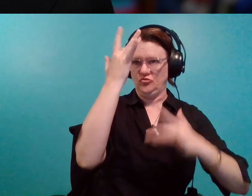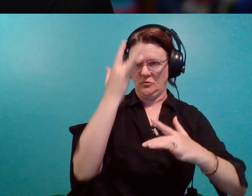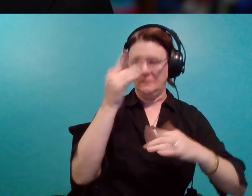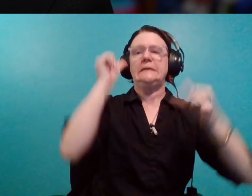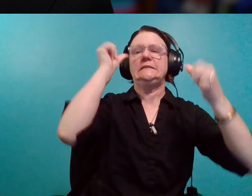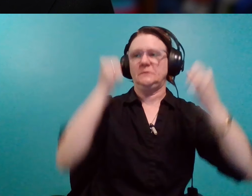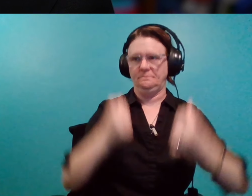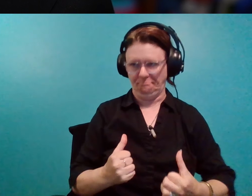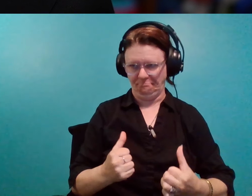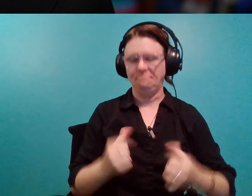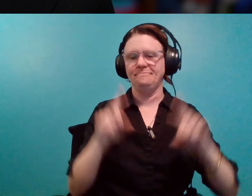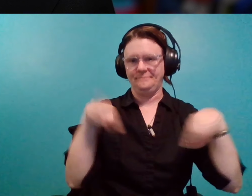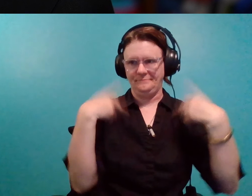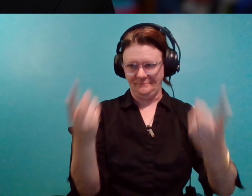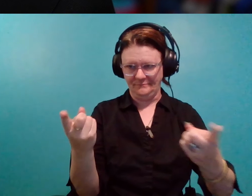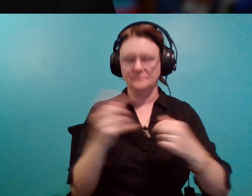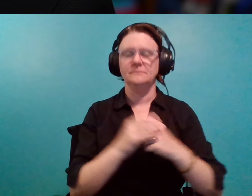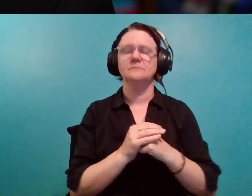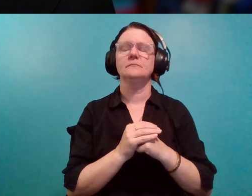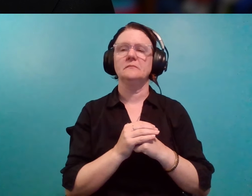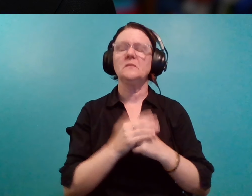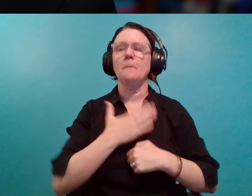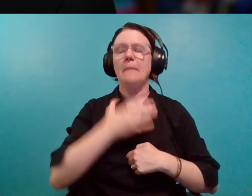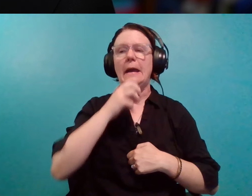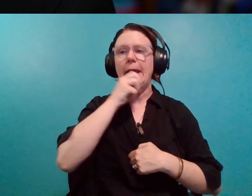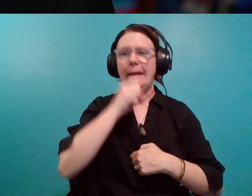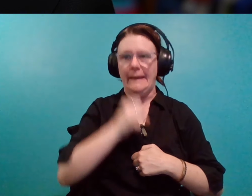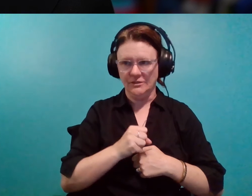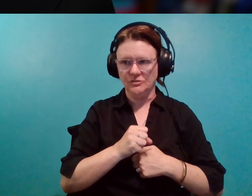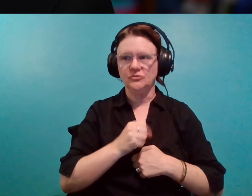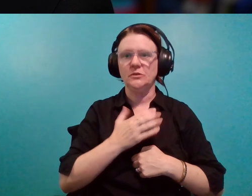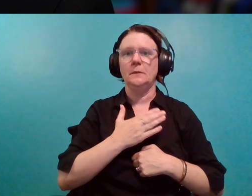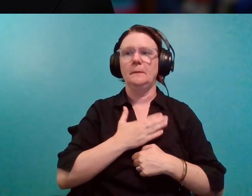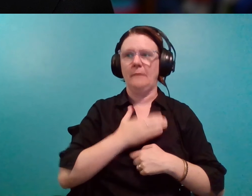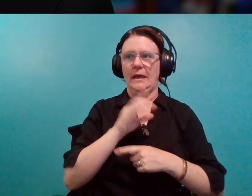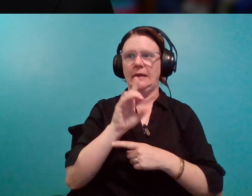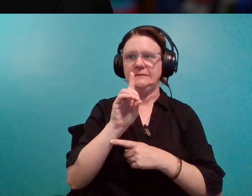So throughout the years, as my disability progressed, I